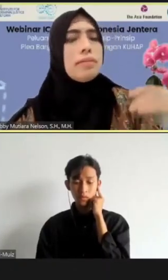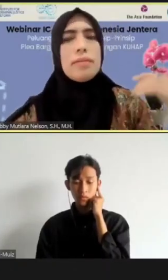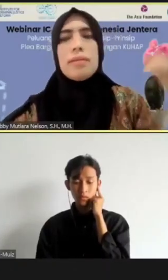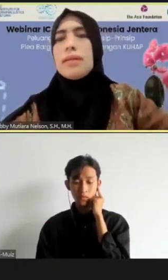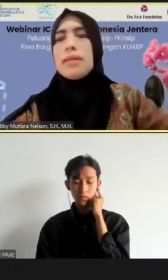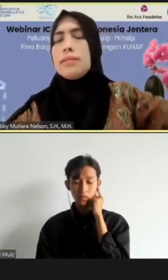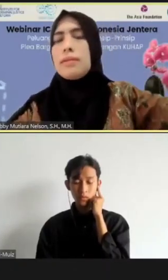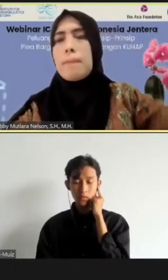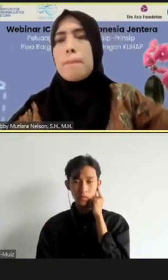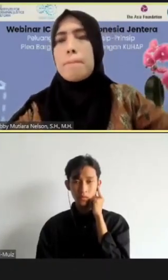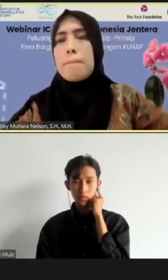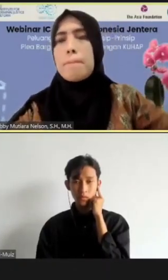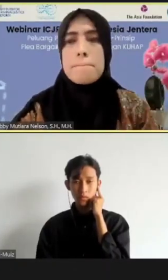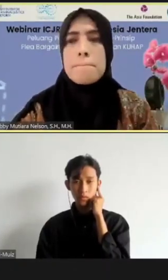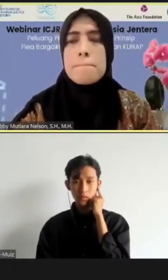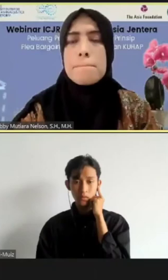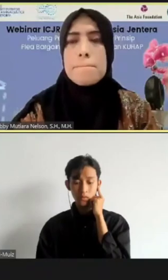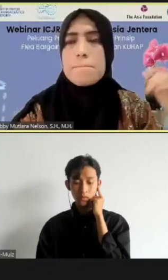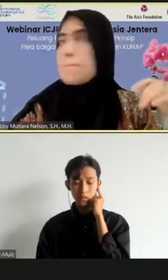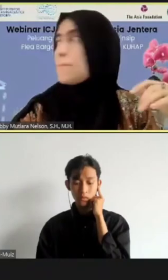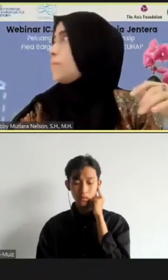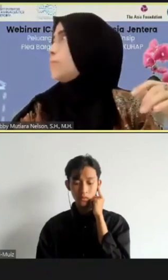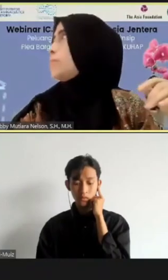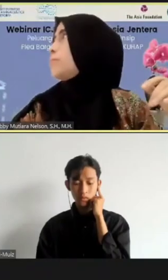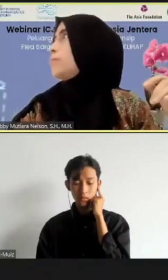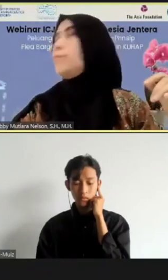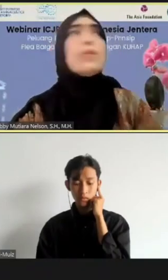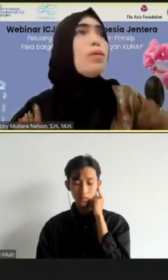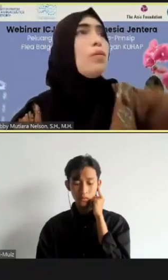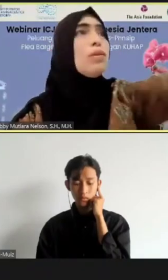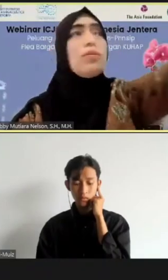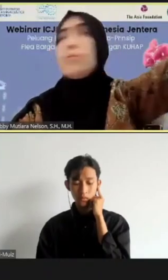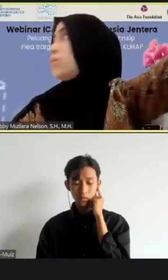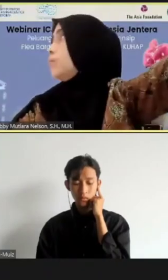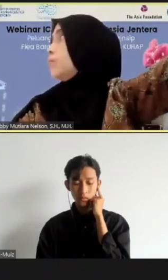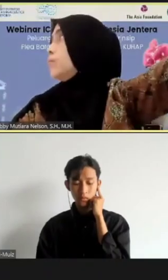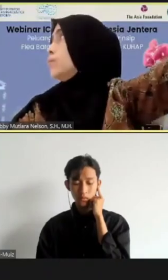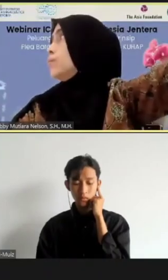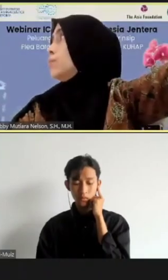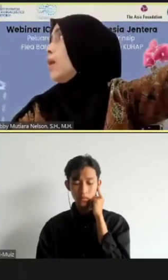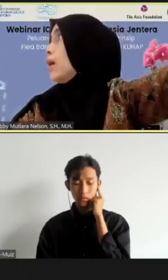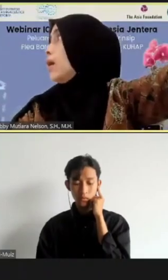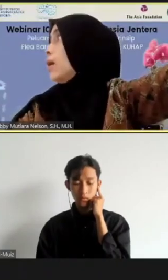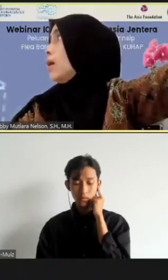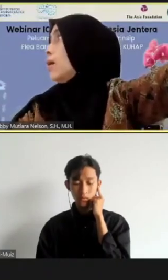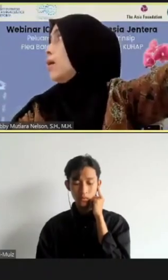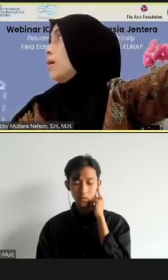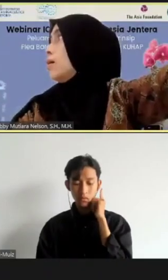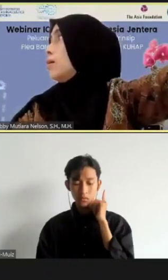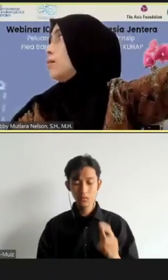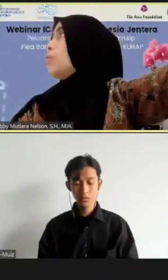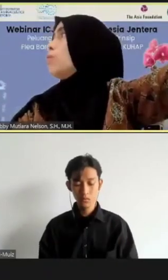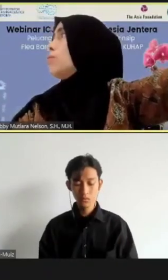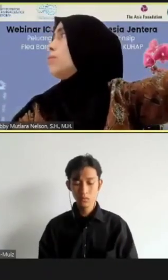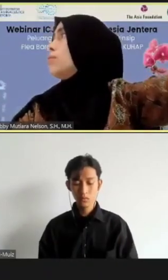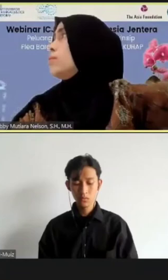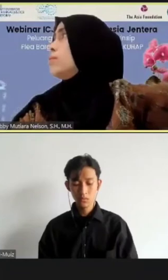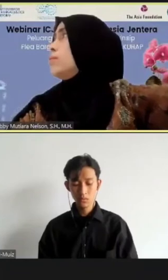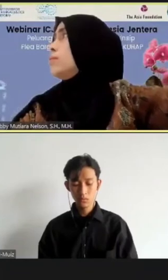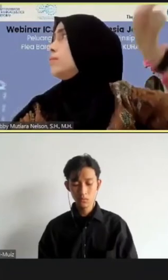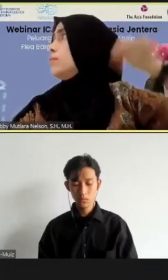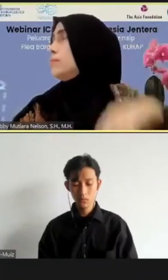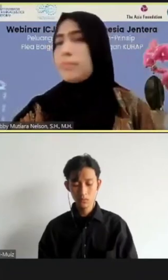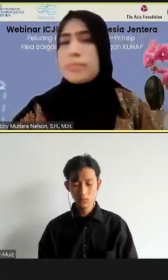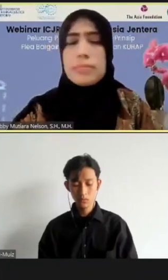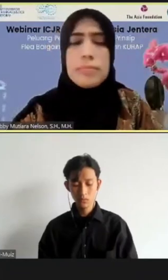almost always accept the guilty plea. Because there was no trial, the government saves time and